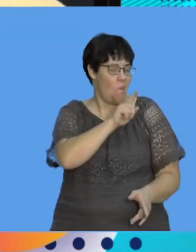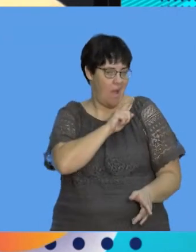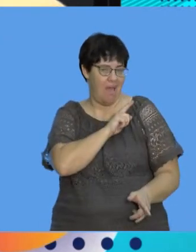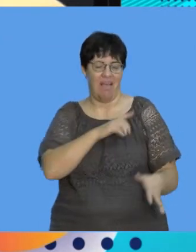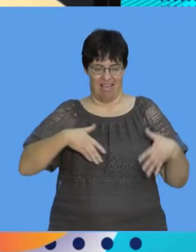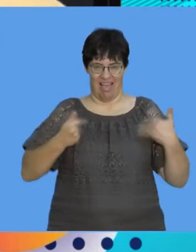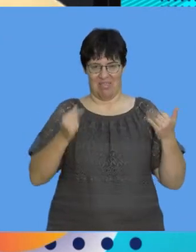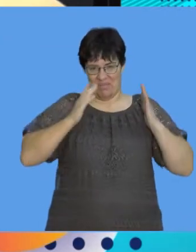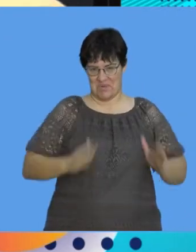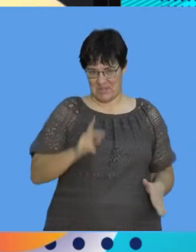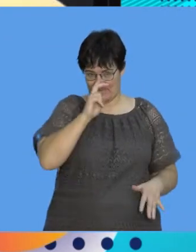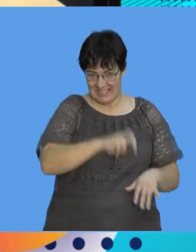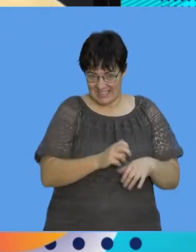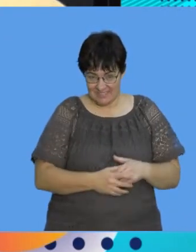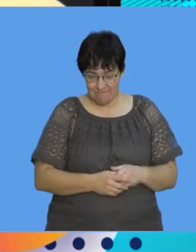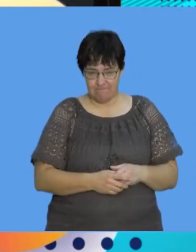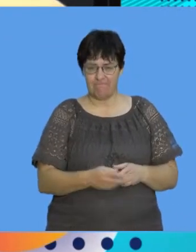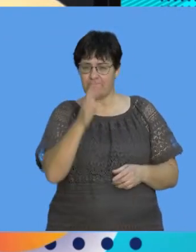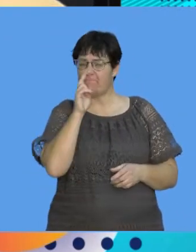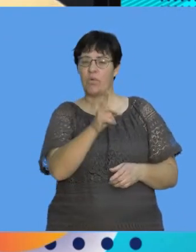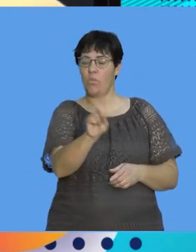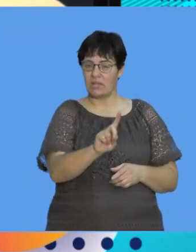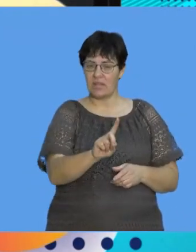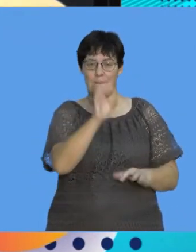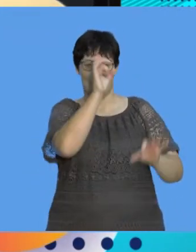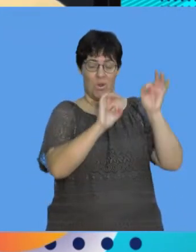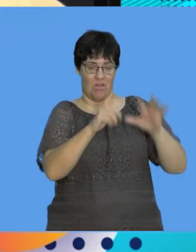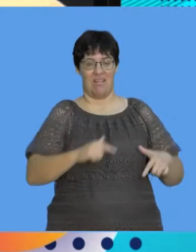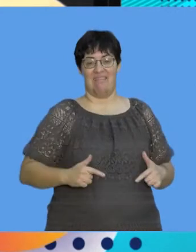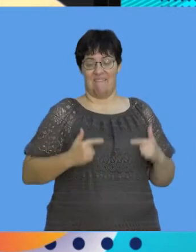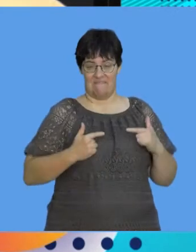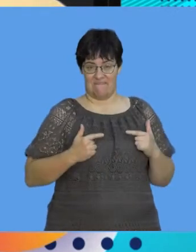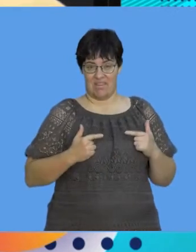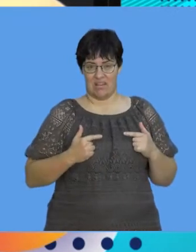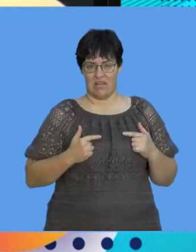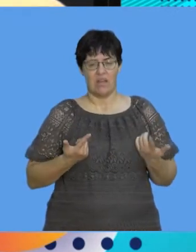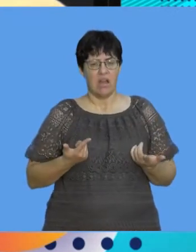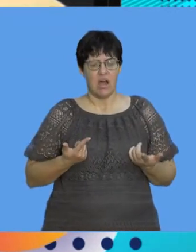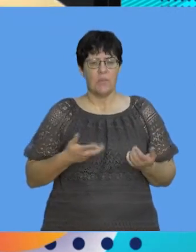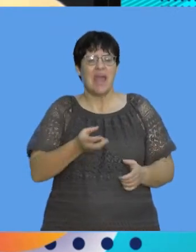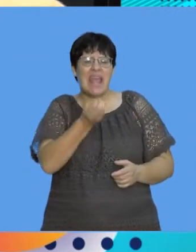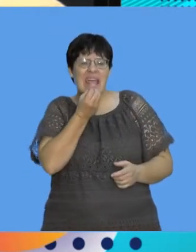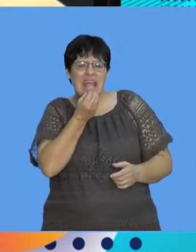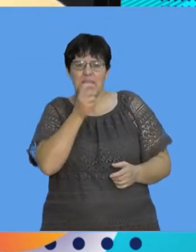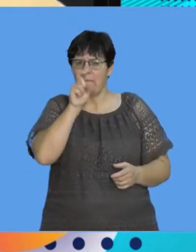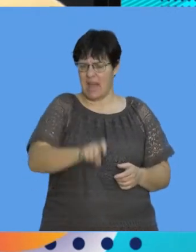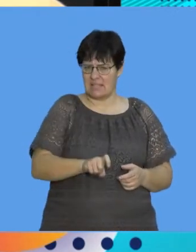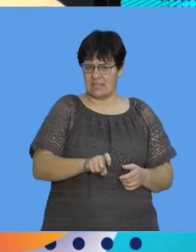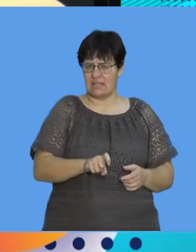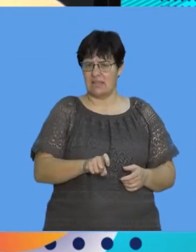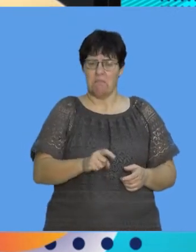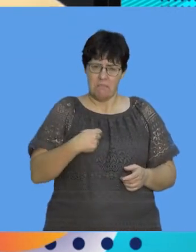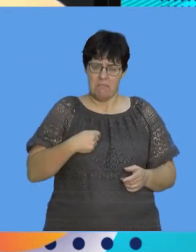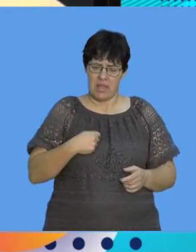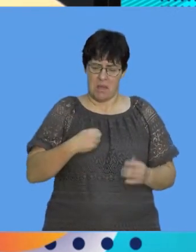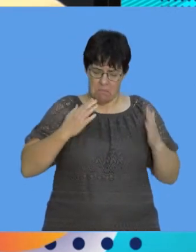you healthy? Right, remember what we're looking at? We're looking at molecules of life. What do I need to eat to keep me